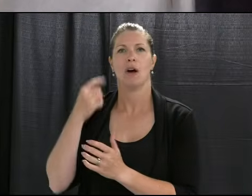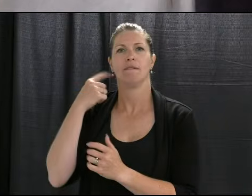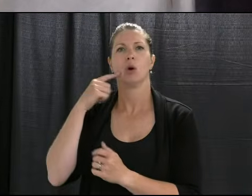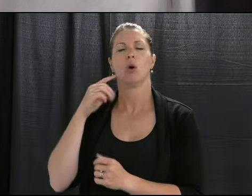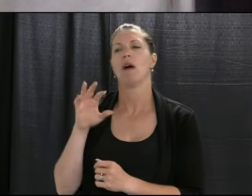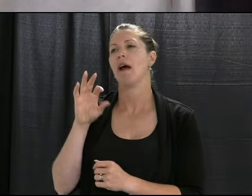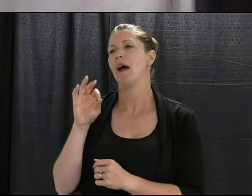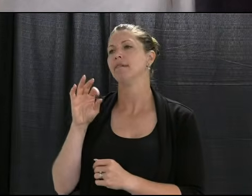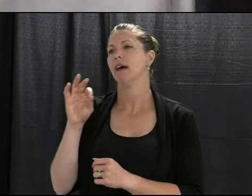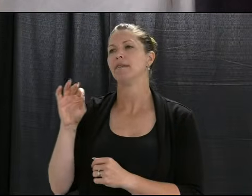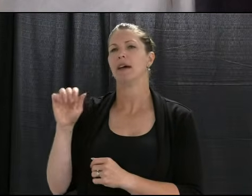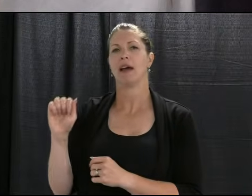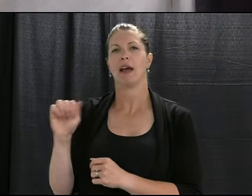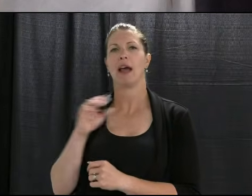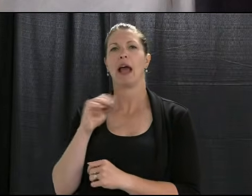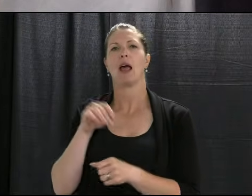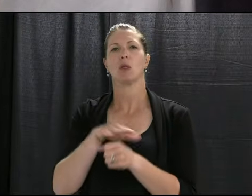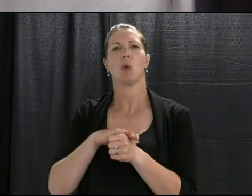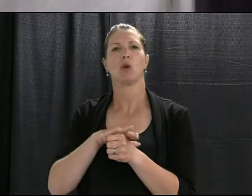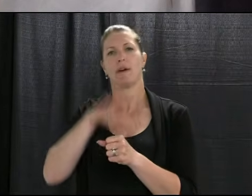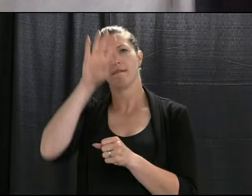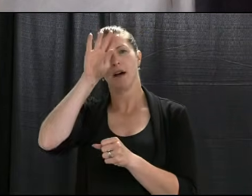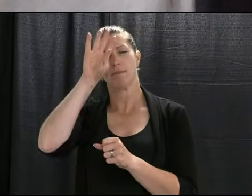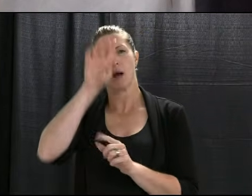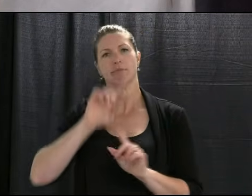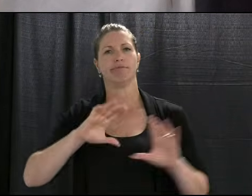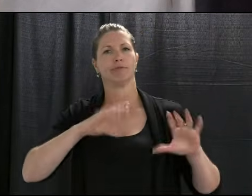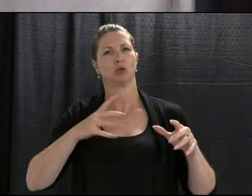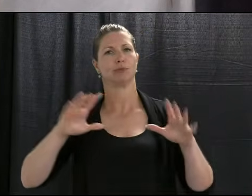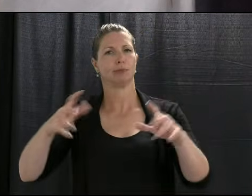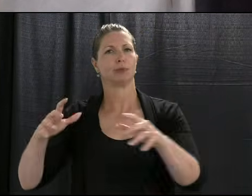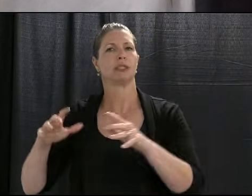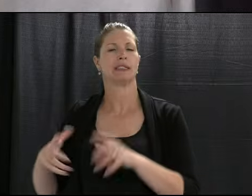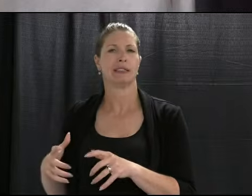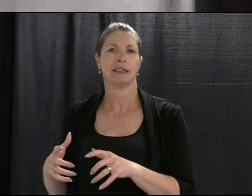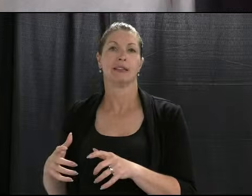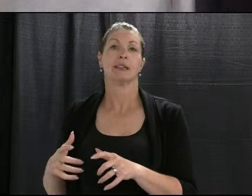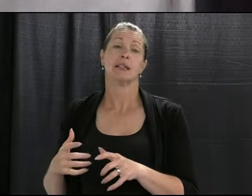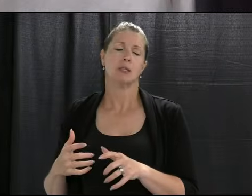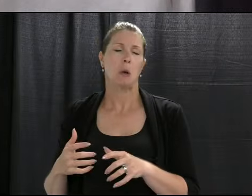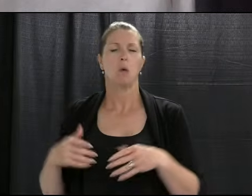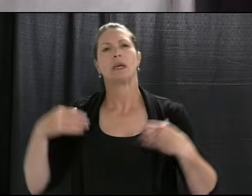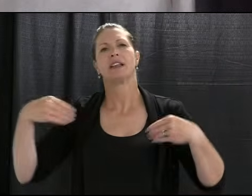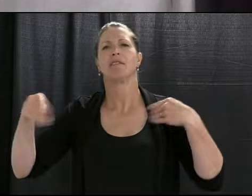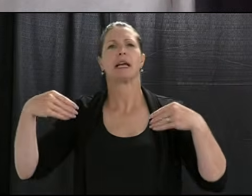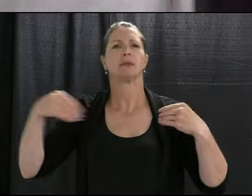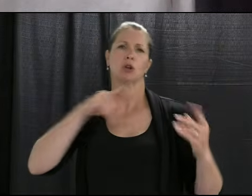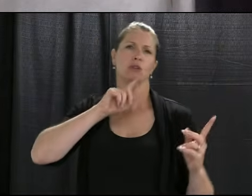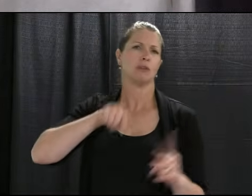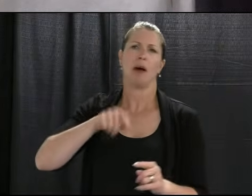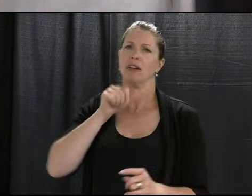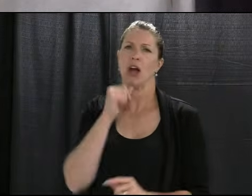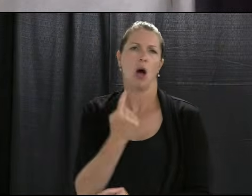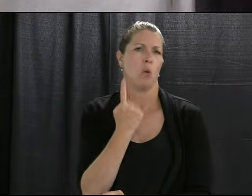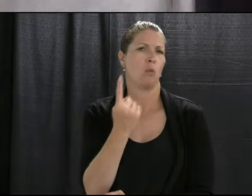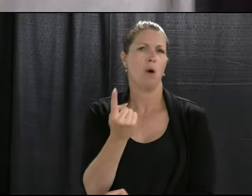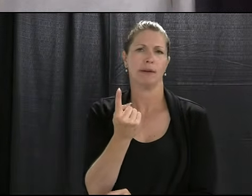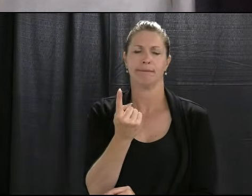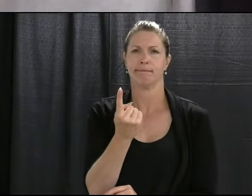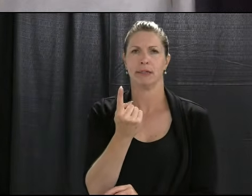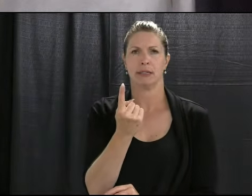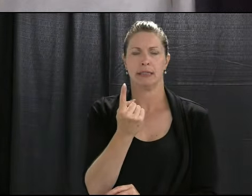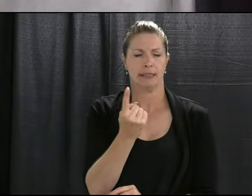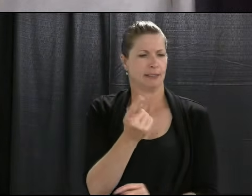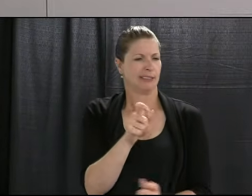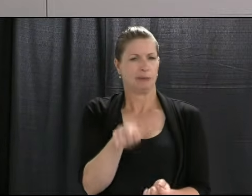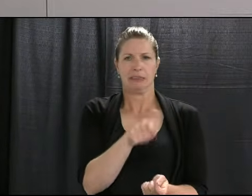FFA and local responders are doing on the ground. So it's a flexible response. They don't just have a standard